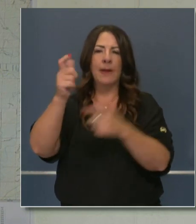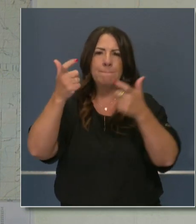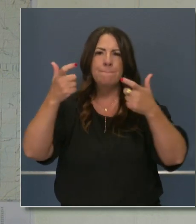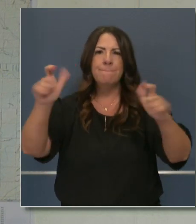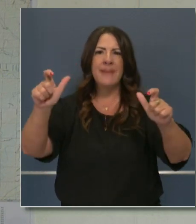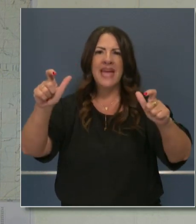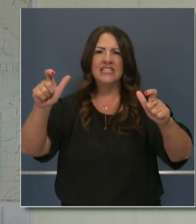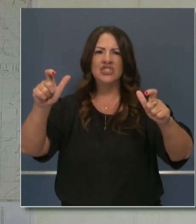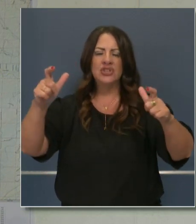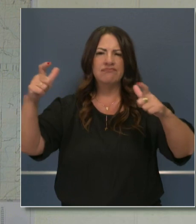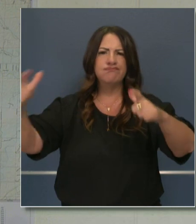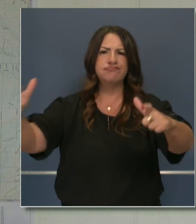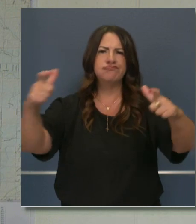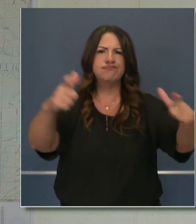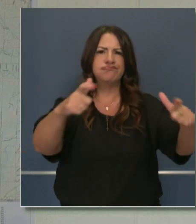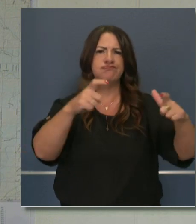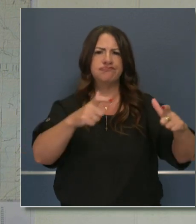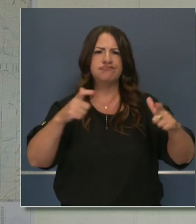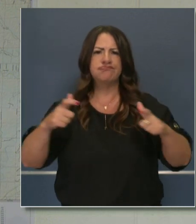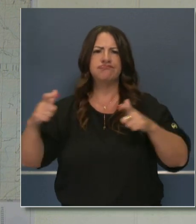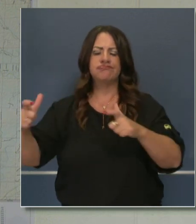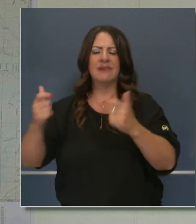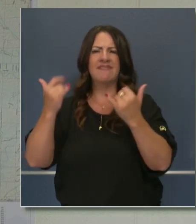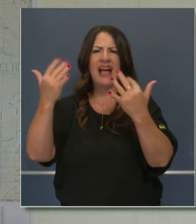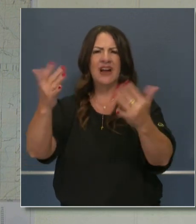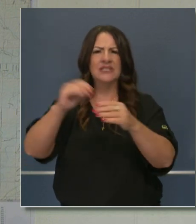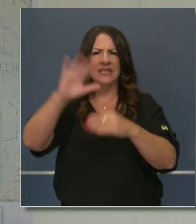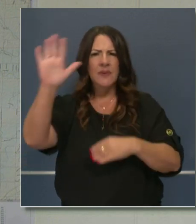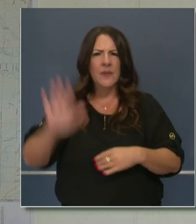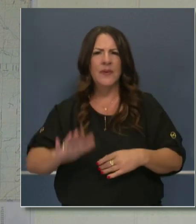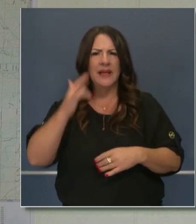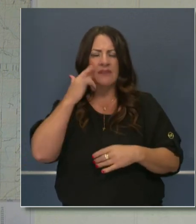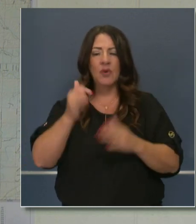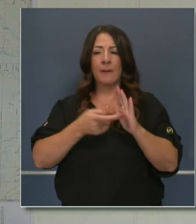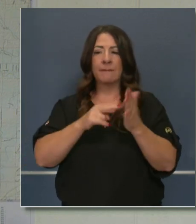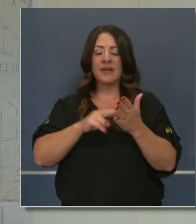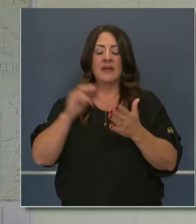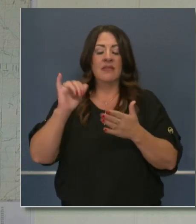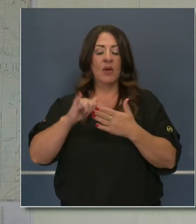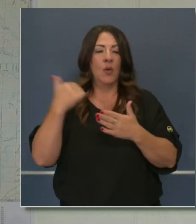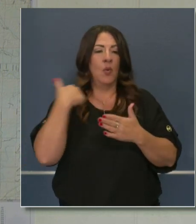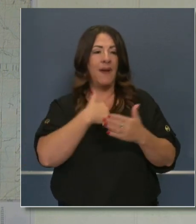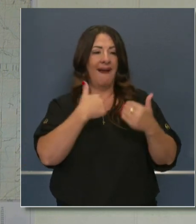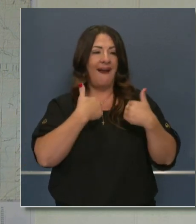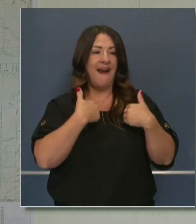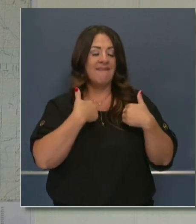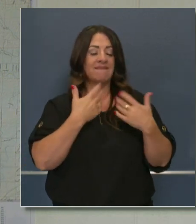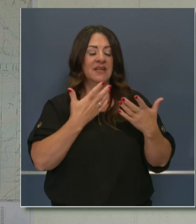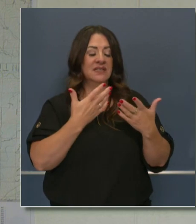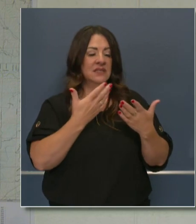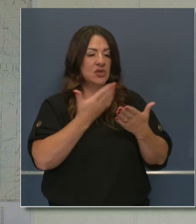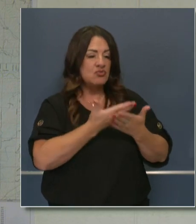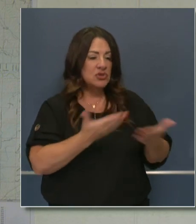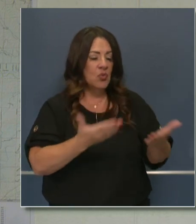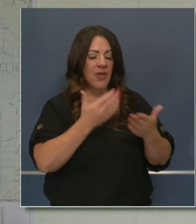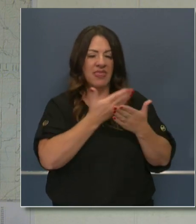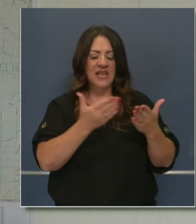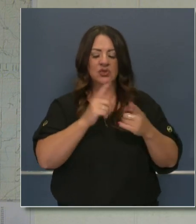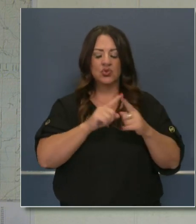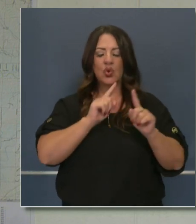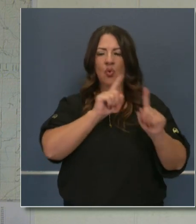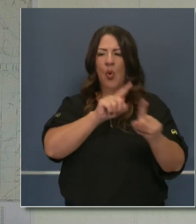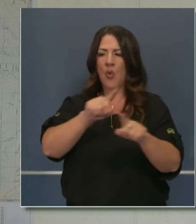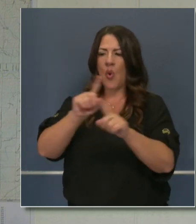that have resources attached to them. That means that new fires, while always being